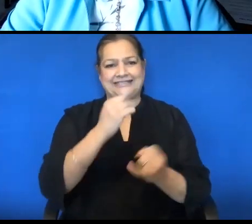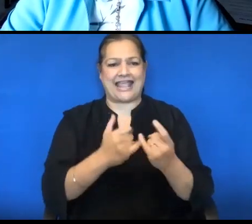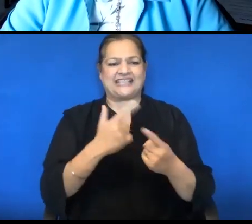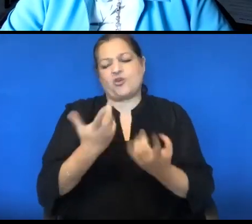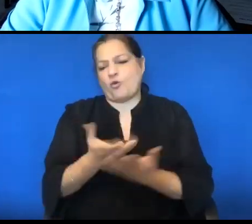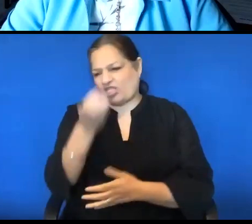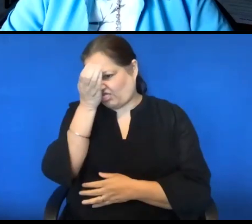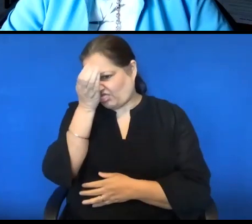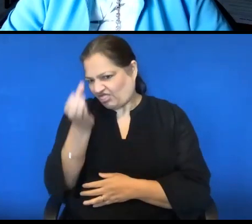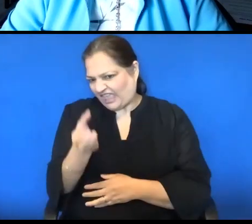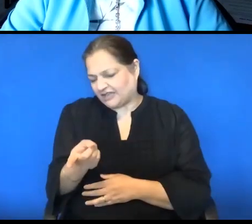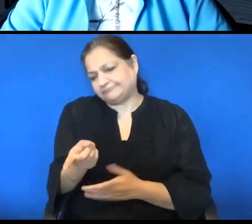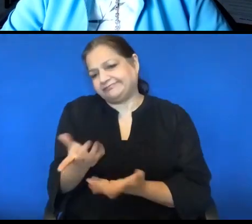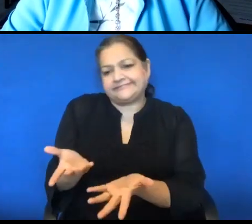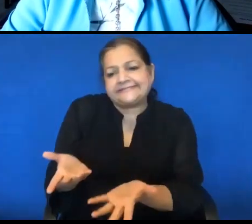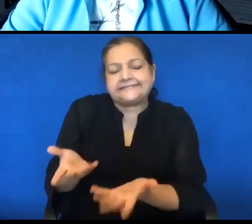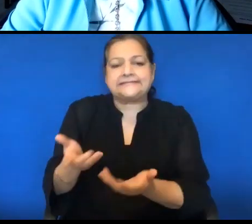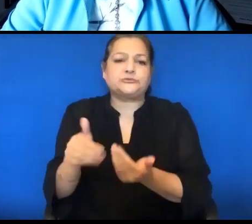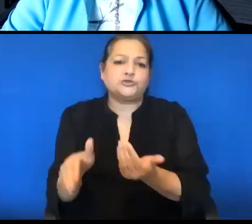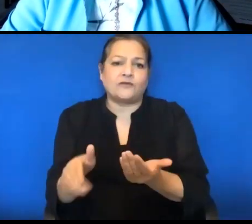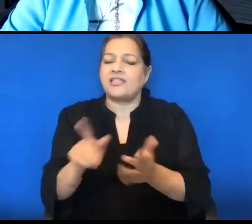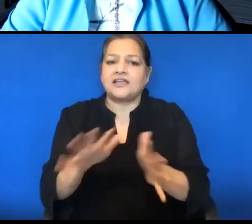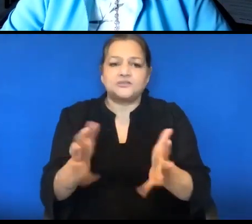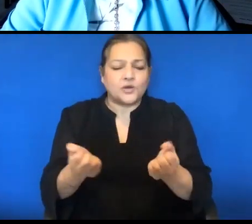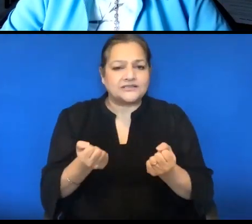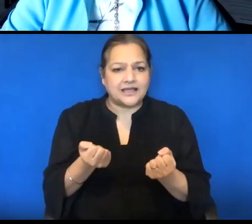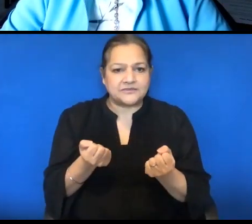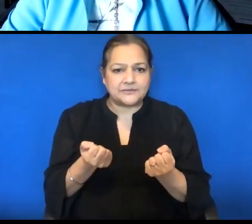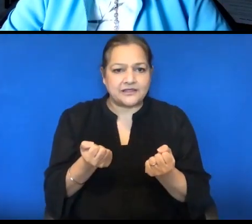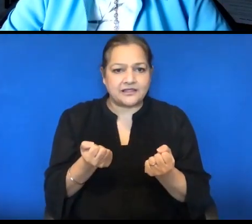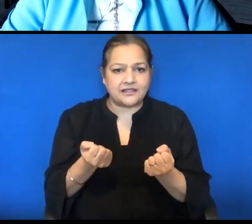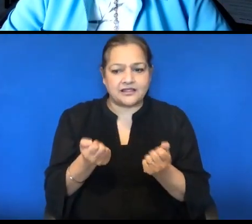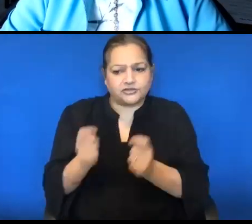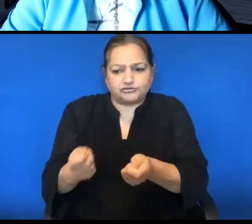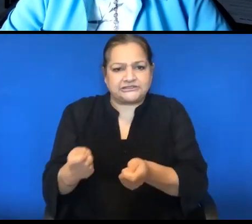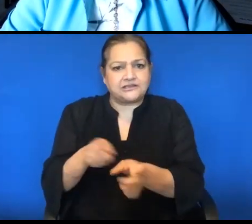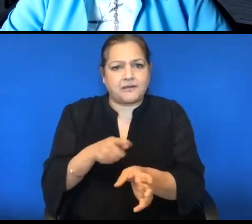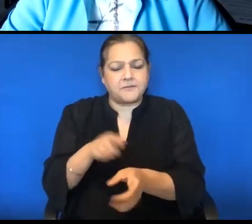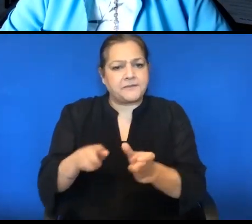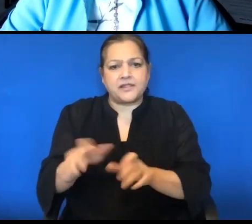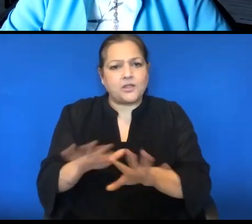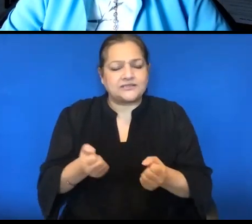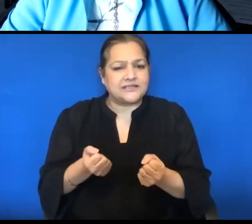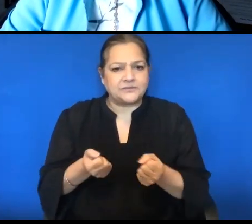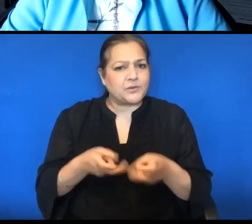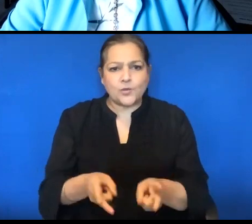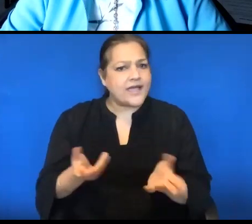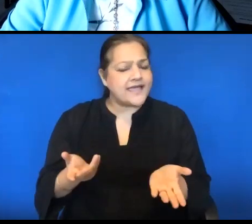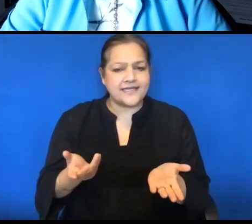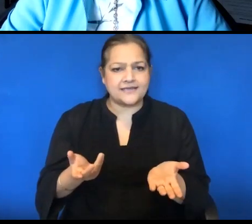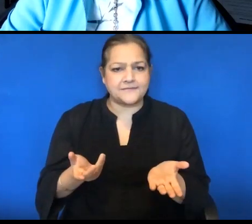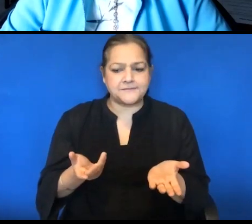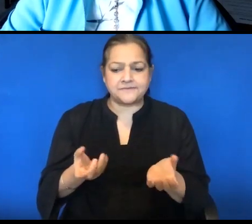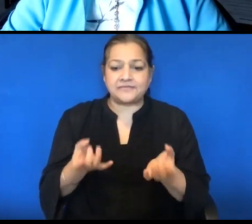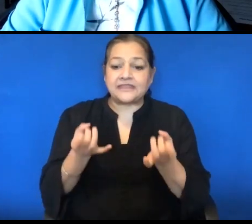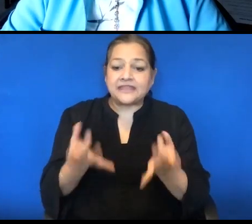put you to something else. That's just an unacceptable way to treat our young people. And it doesn't give real choice.